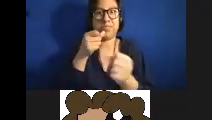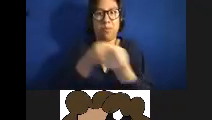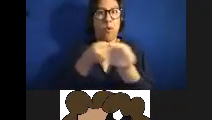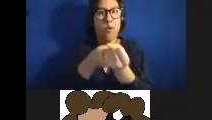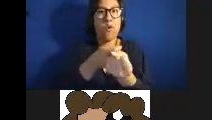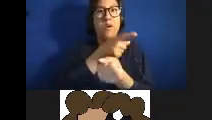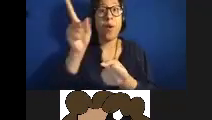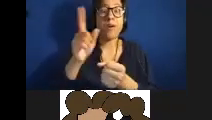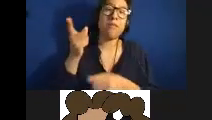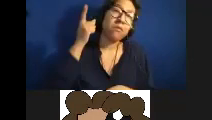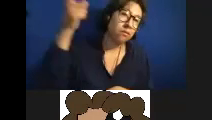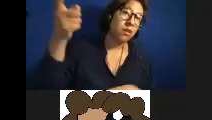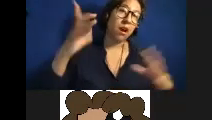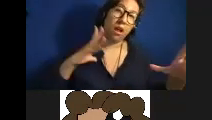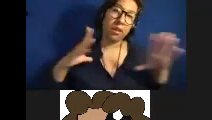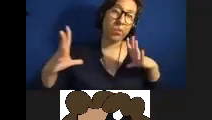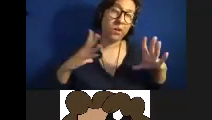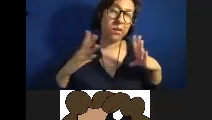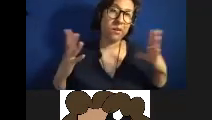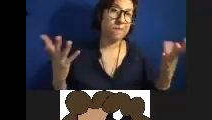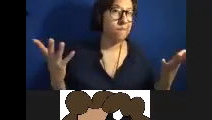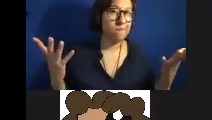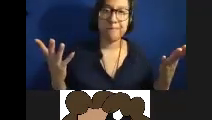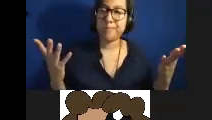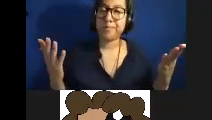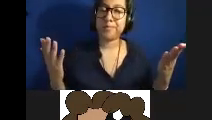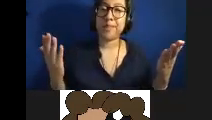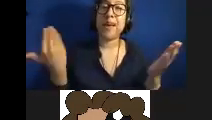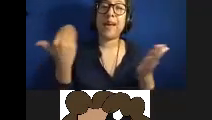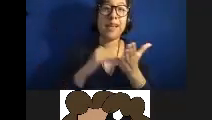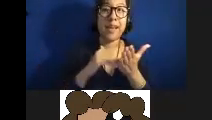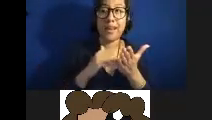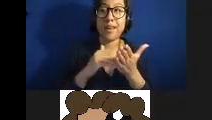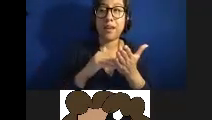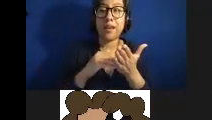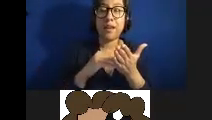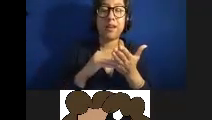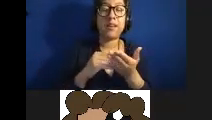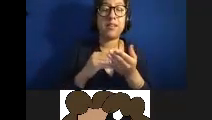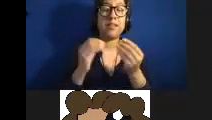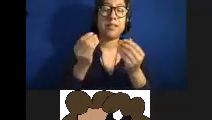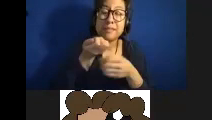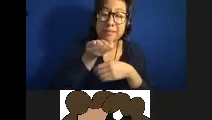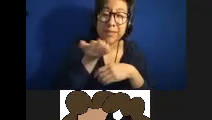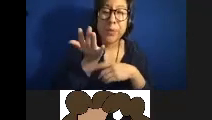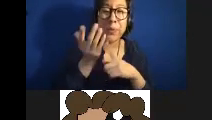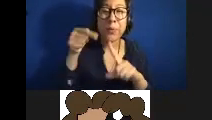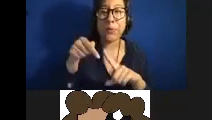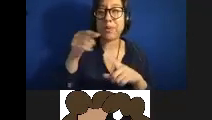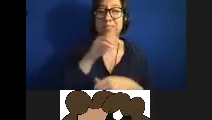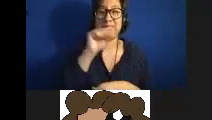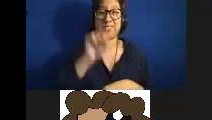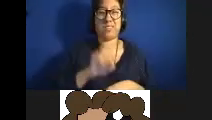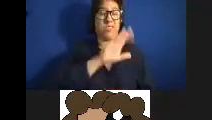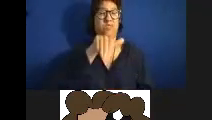in the Hollywood area. Very few that I know of are out in the South Central